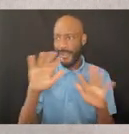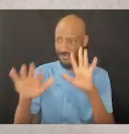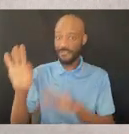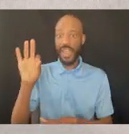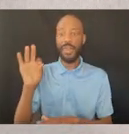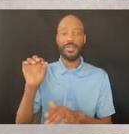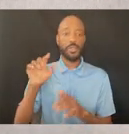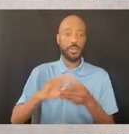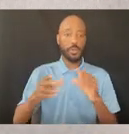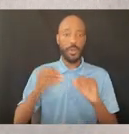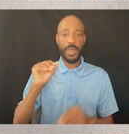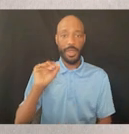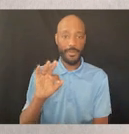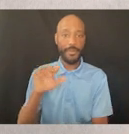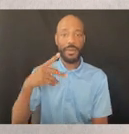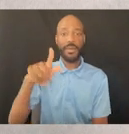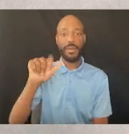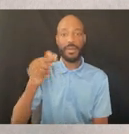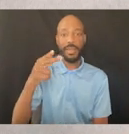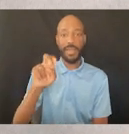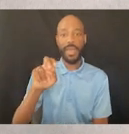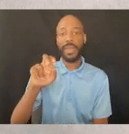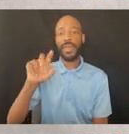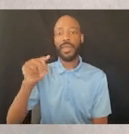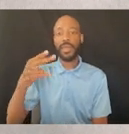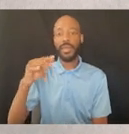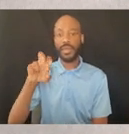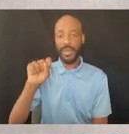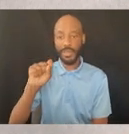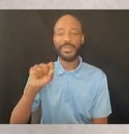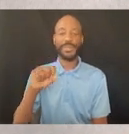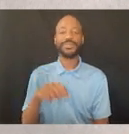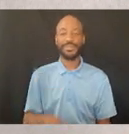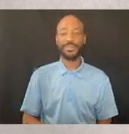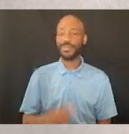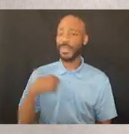As a synesthetic obsessed with patterns and colors, I've been a mixed media collector of